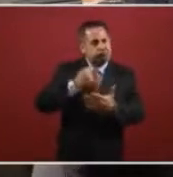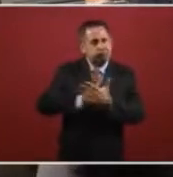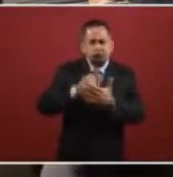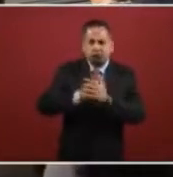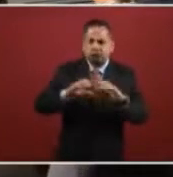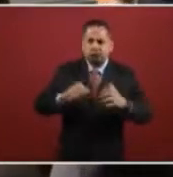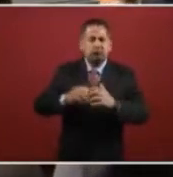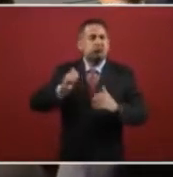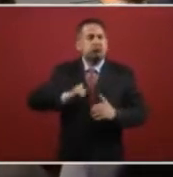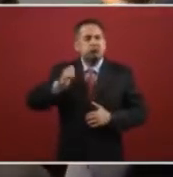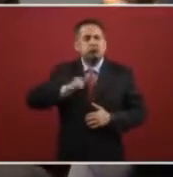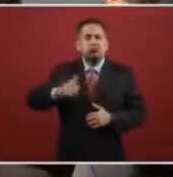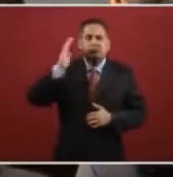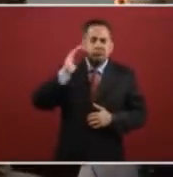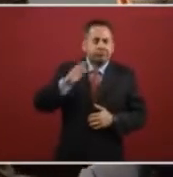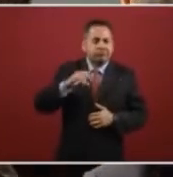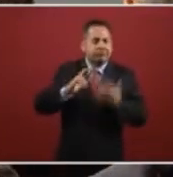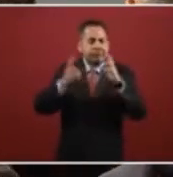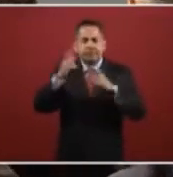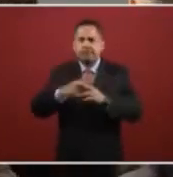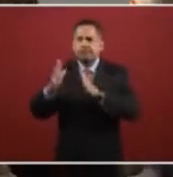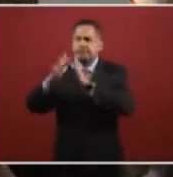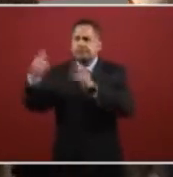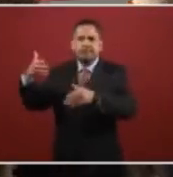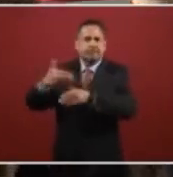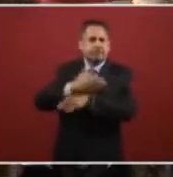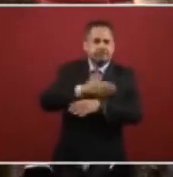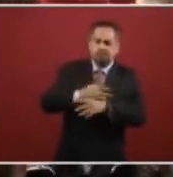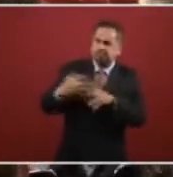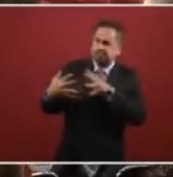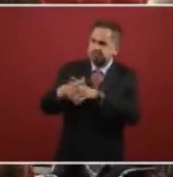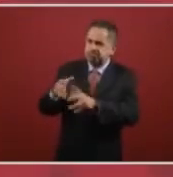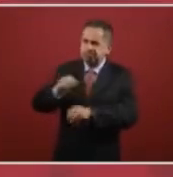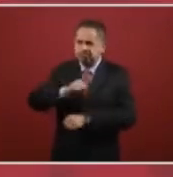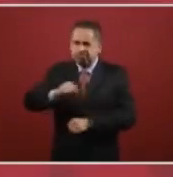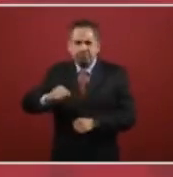fought in the reform and the intervention.